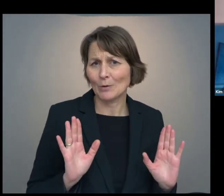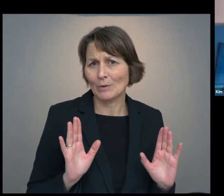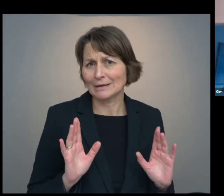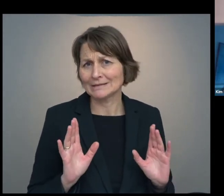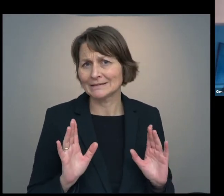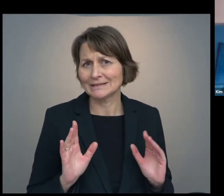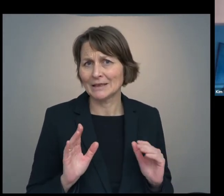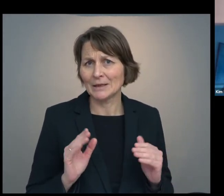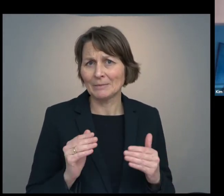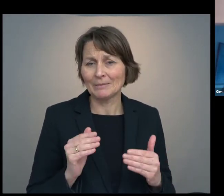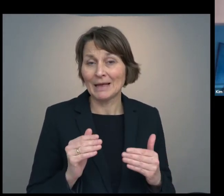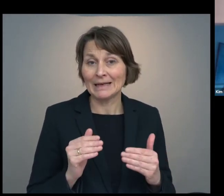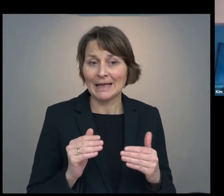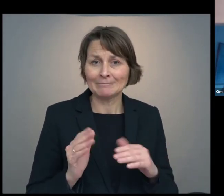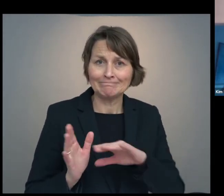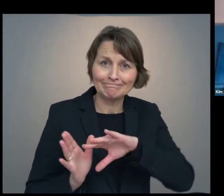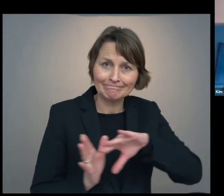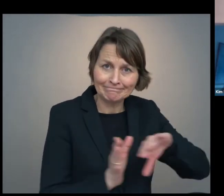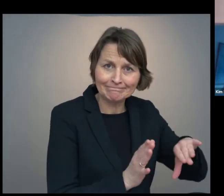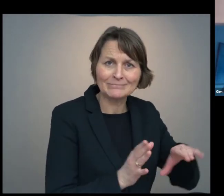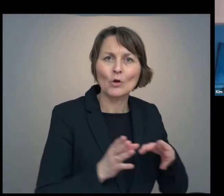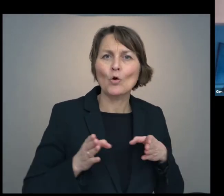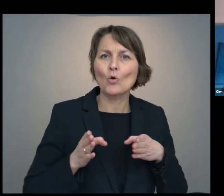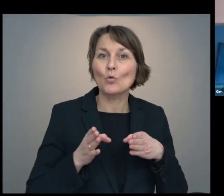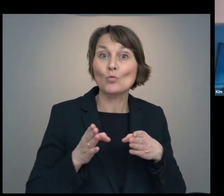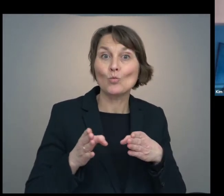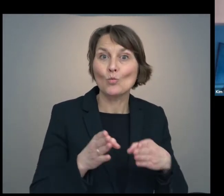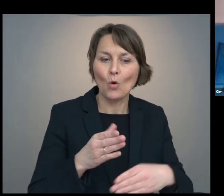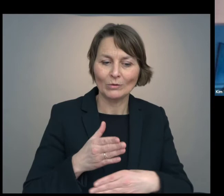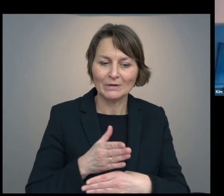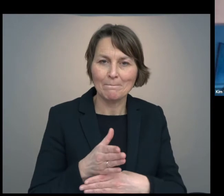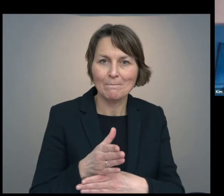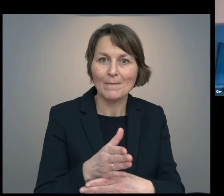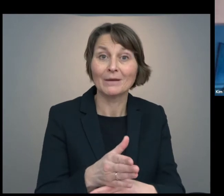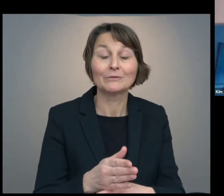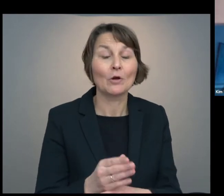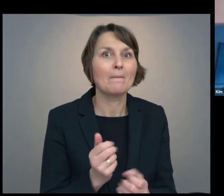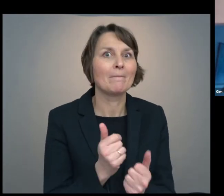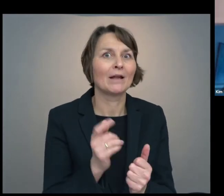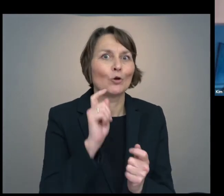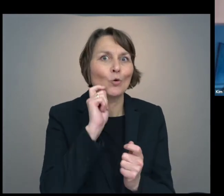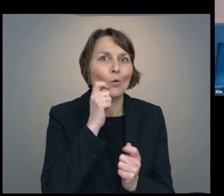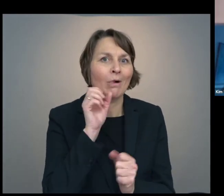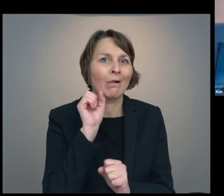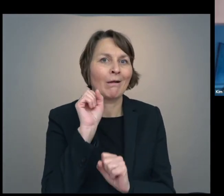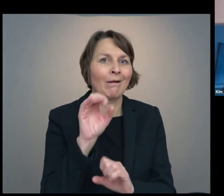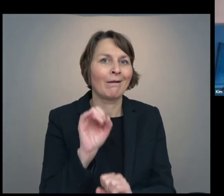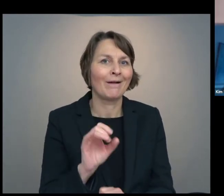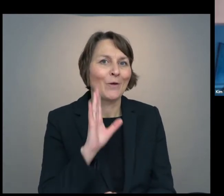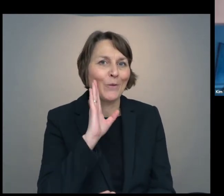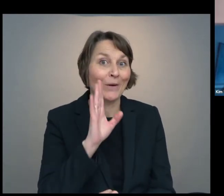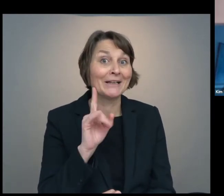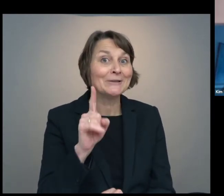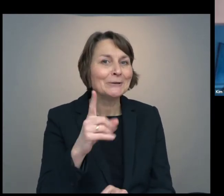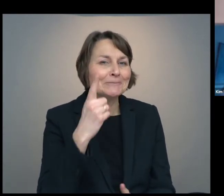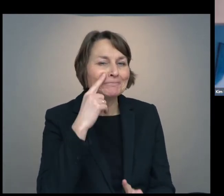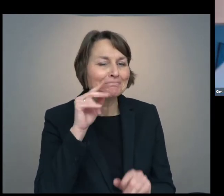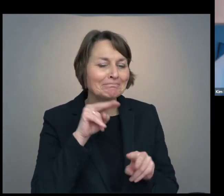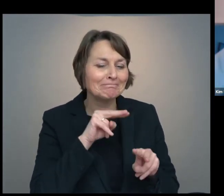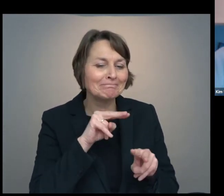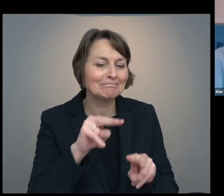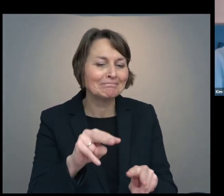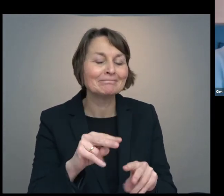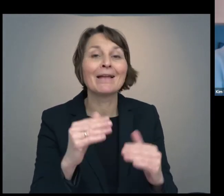I think that's what I wanted to just get in there before we end about the roadmap. So lots of cool stuff is coming.